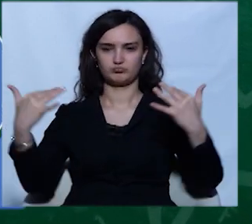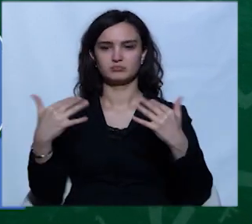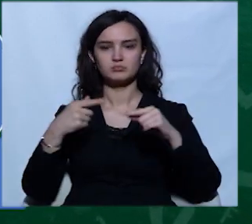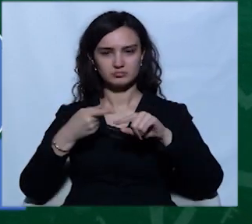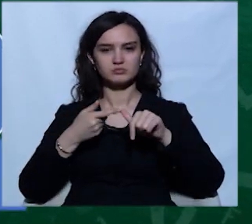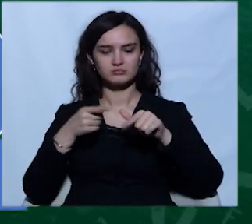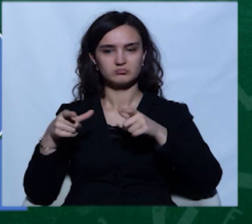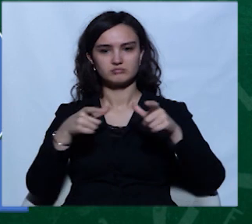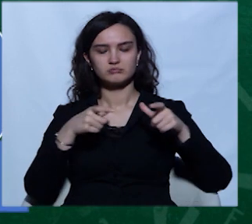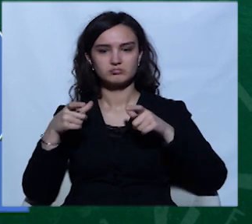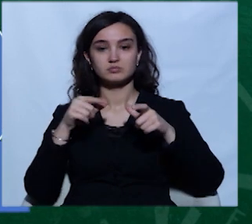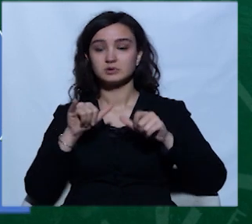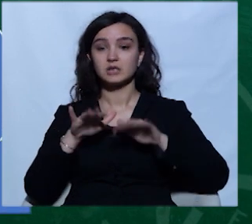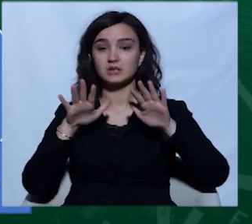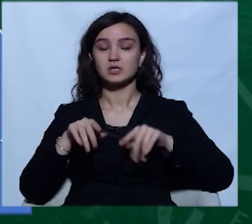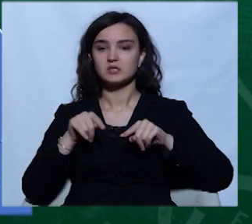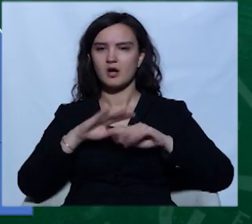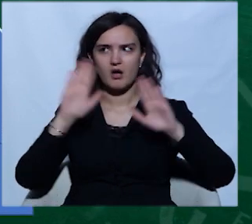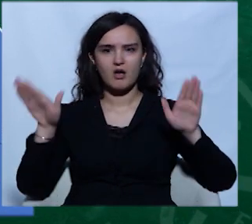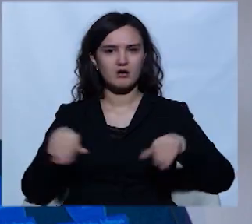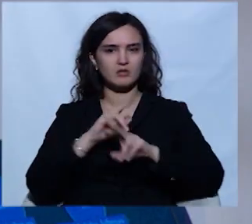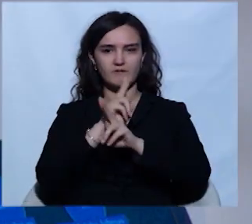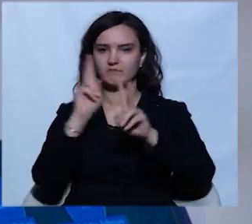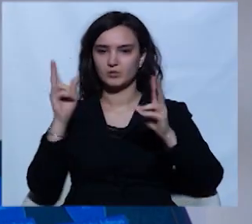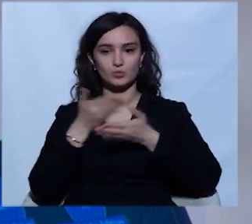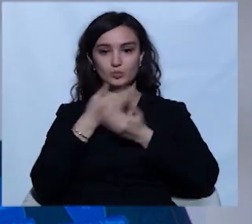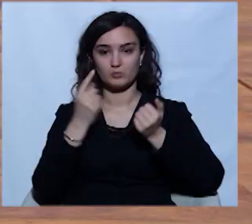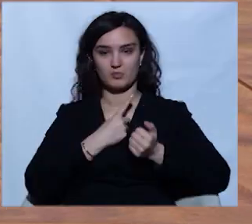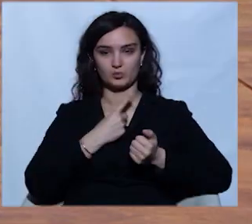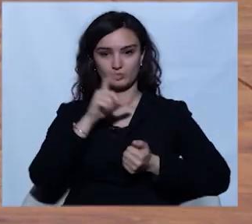island is an island where there's no one else except you.